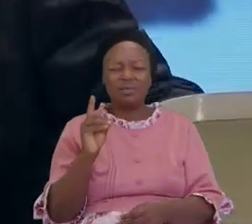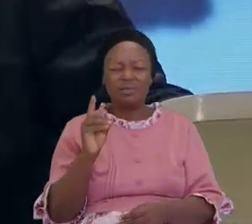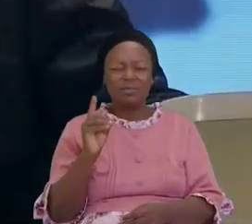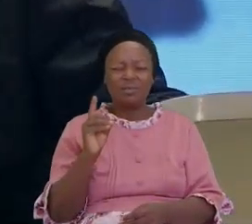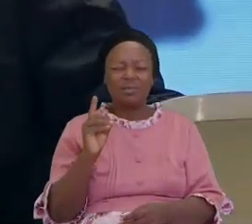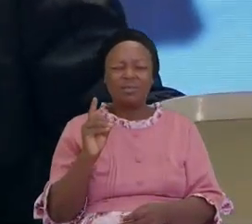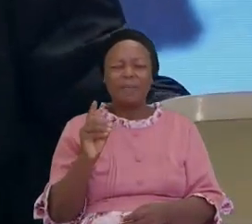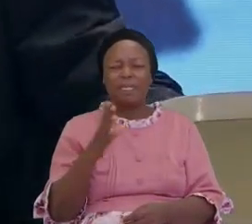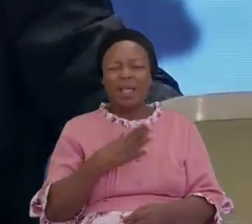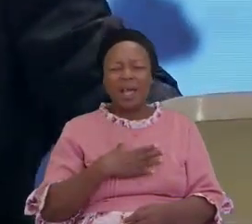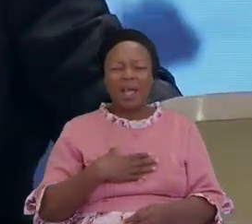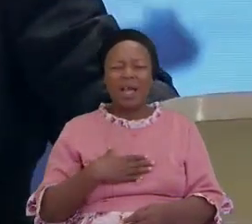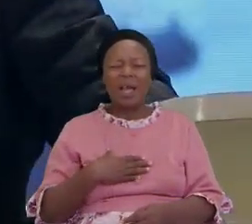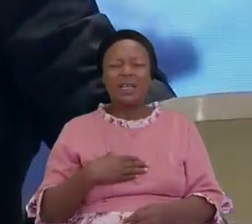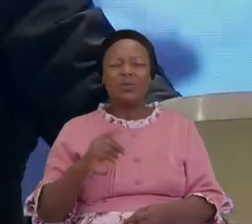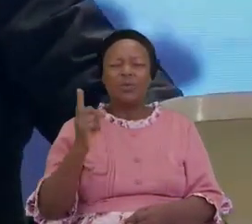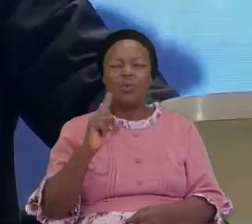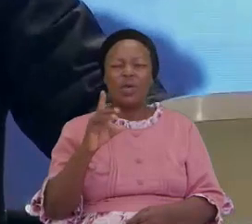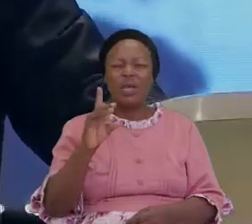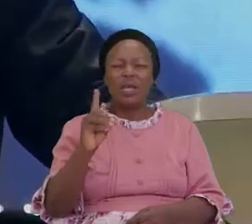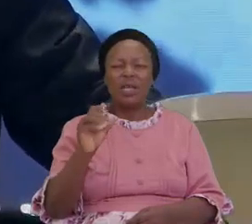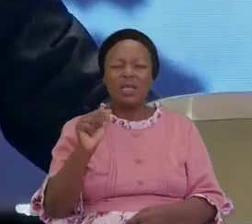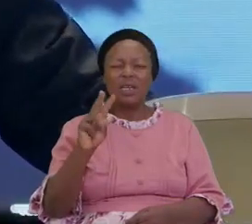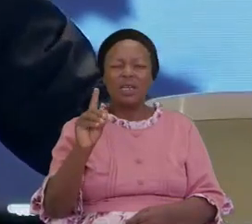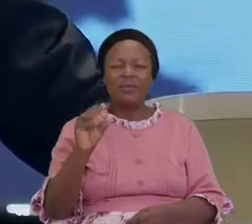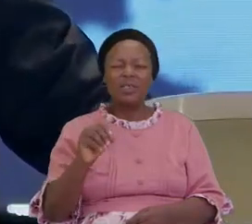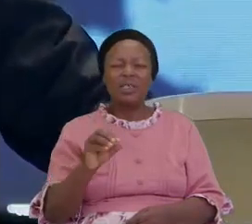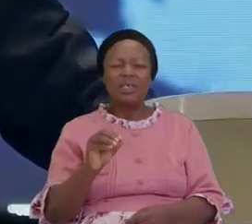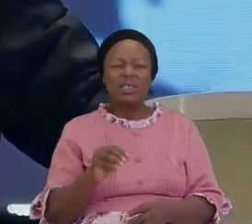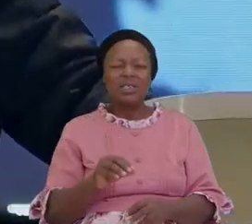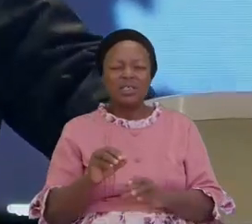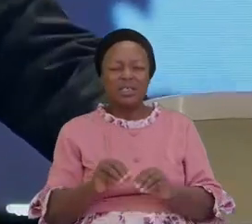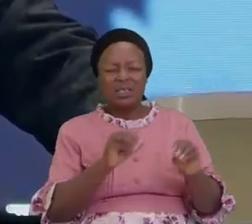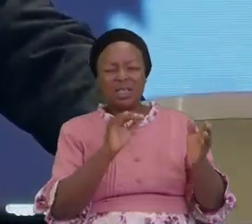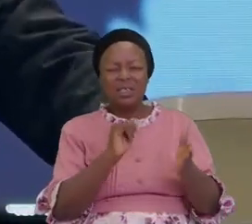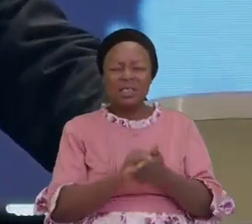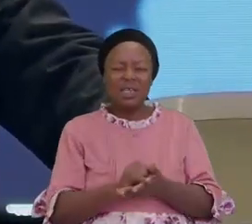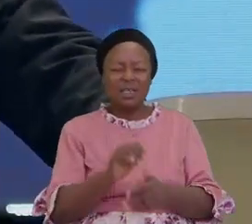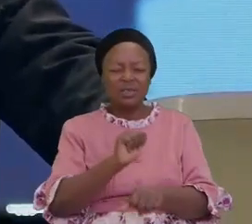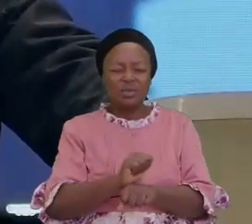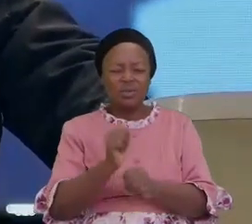And where David sent that stone, every Goliath came down.